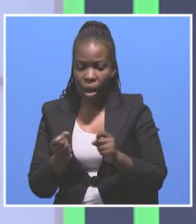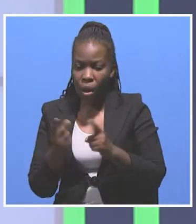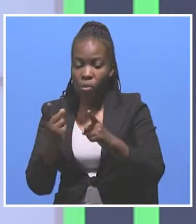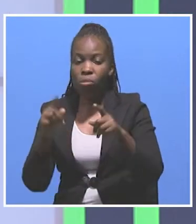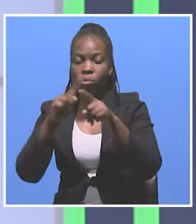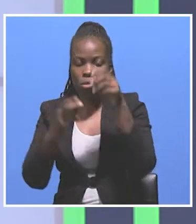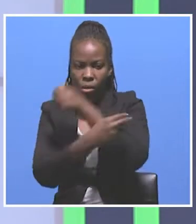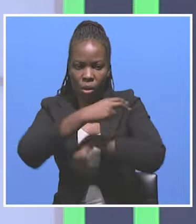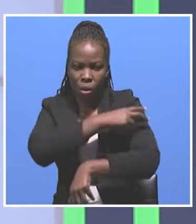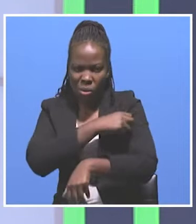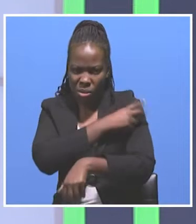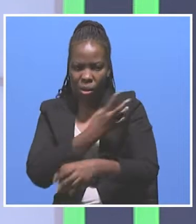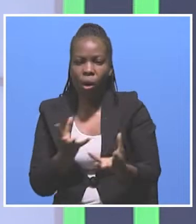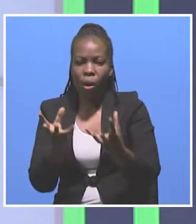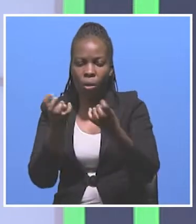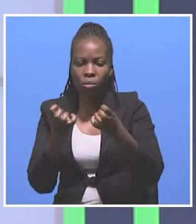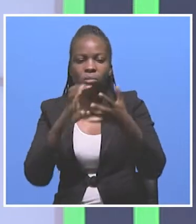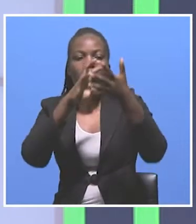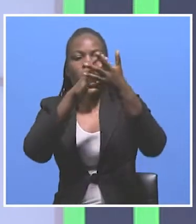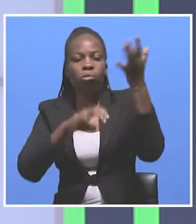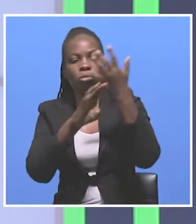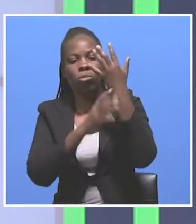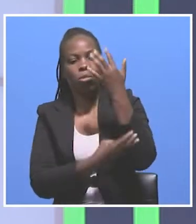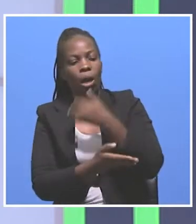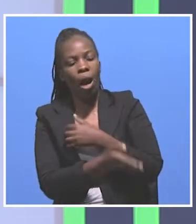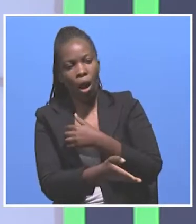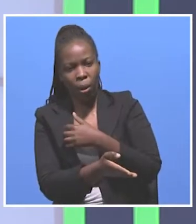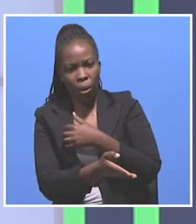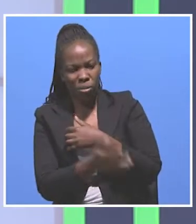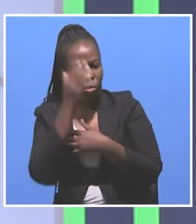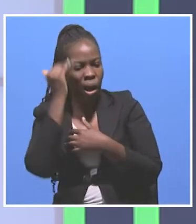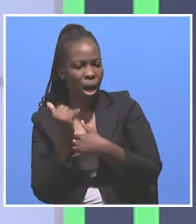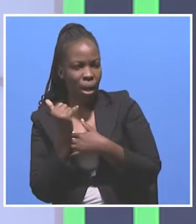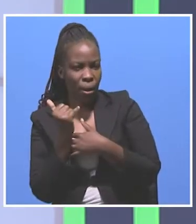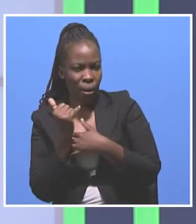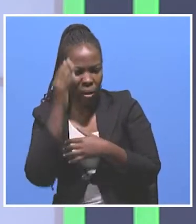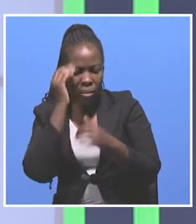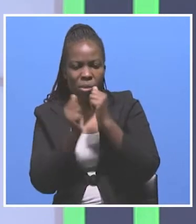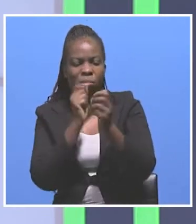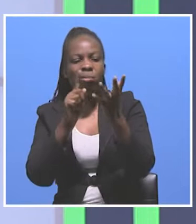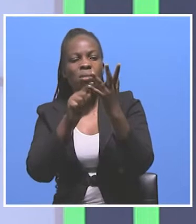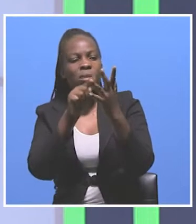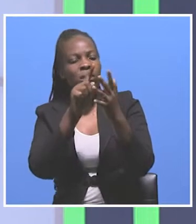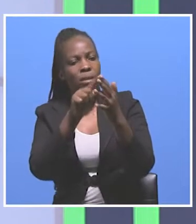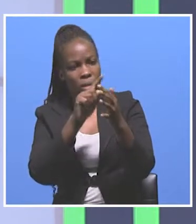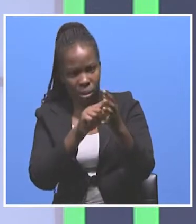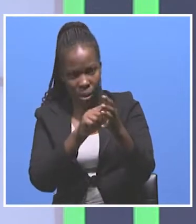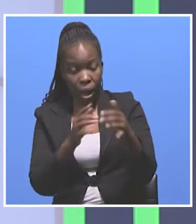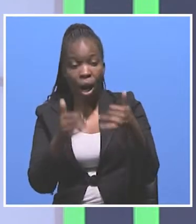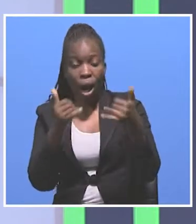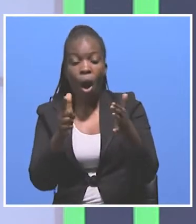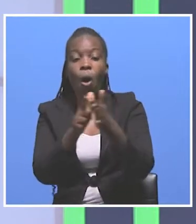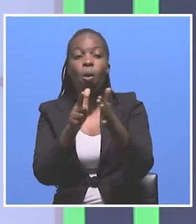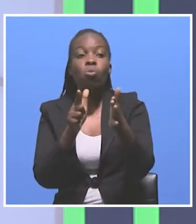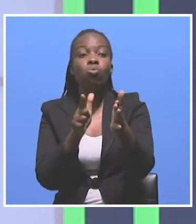to say, we want to get rid of this pregnancy because of reason A, B, C, D. That's where our laws